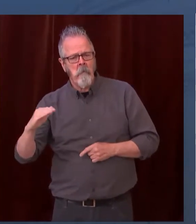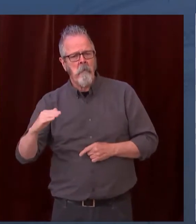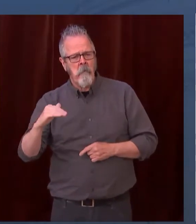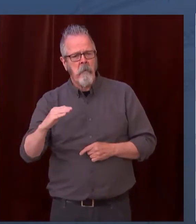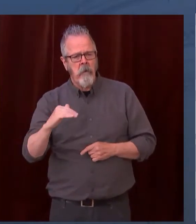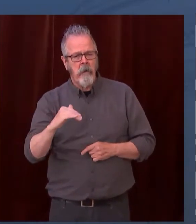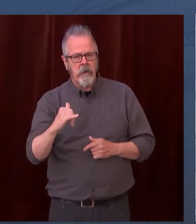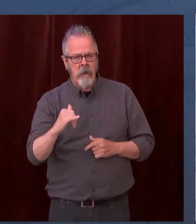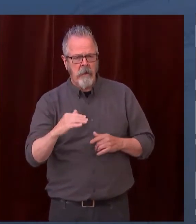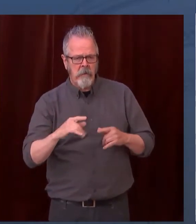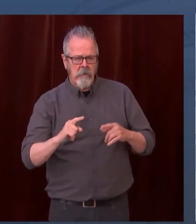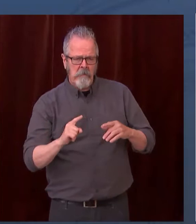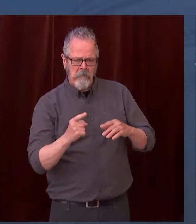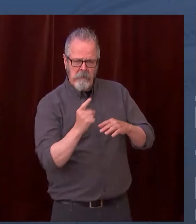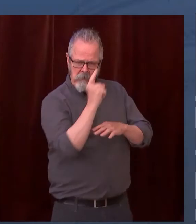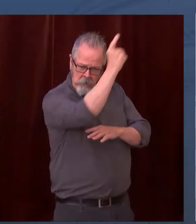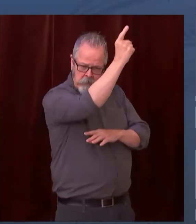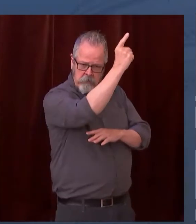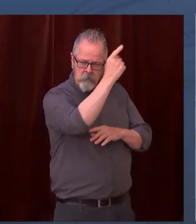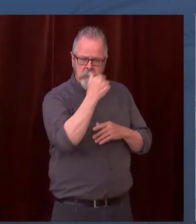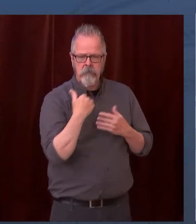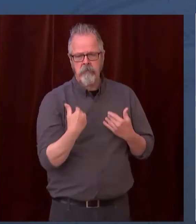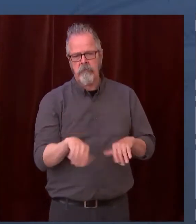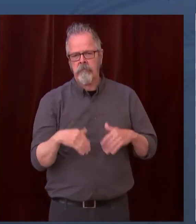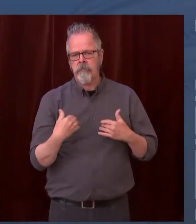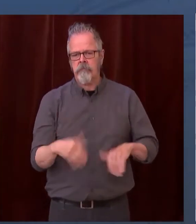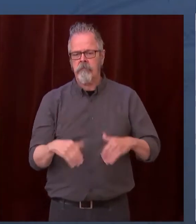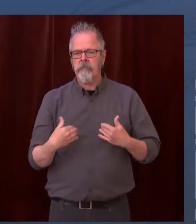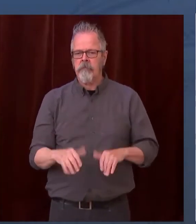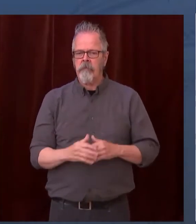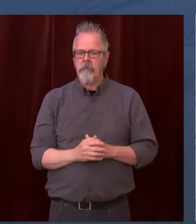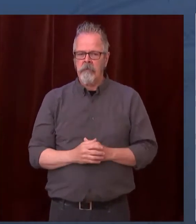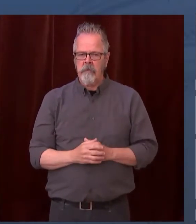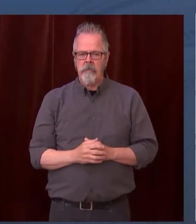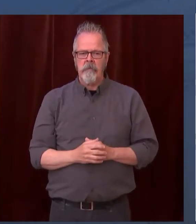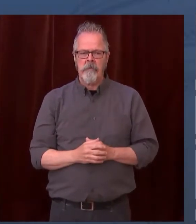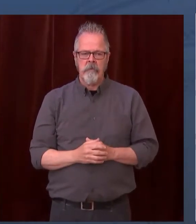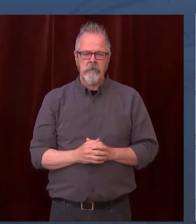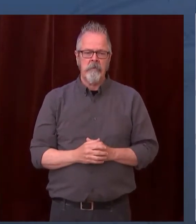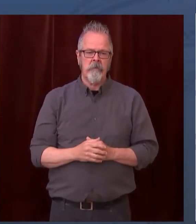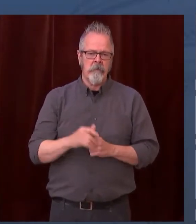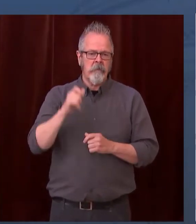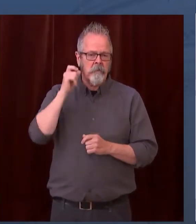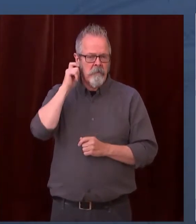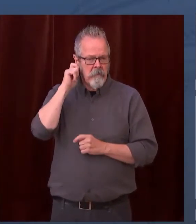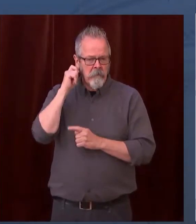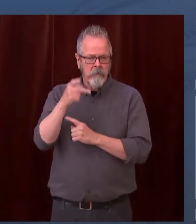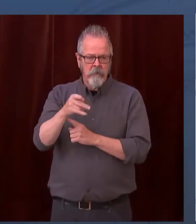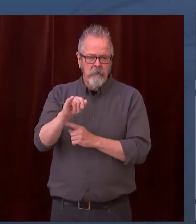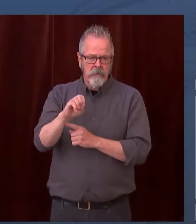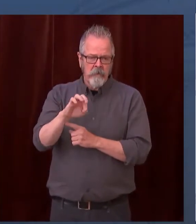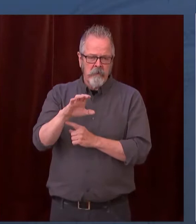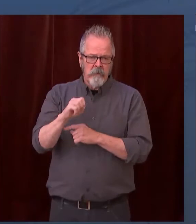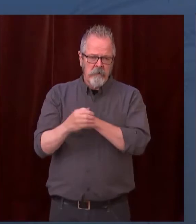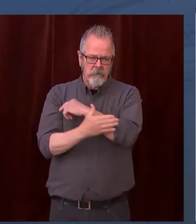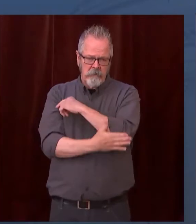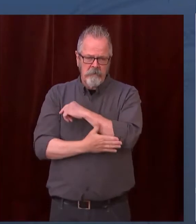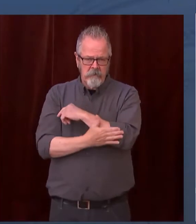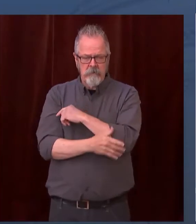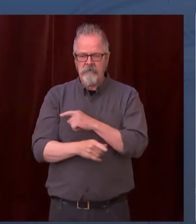moment. Pierce County, same story, high peak in April, significant reduction, and now it is rising again